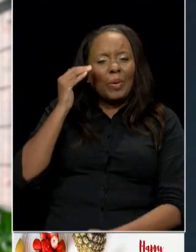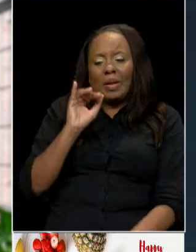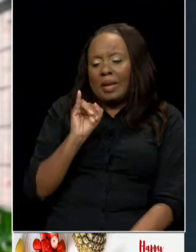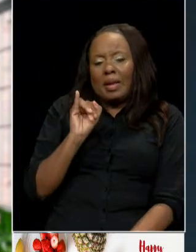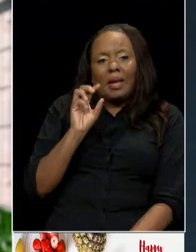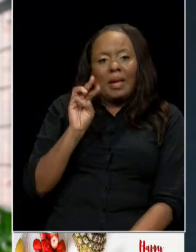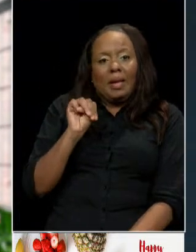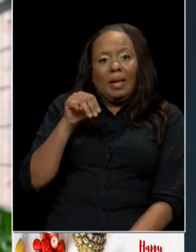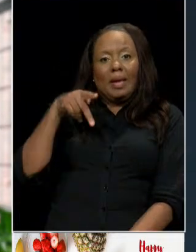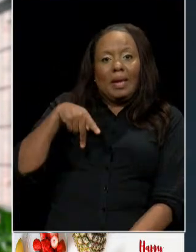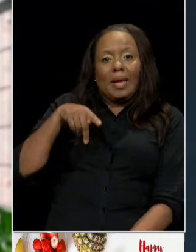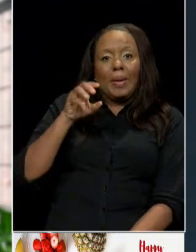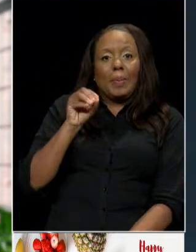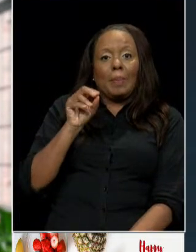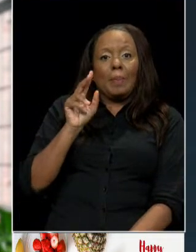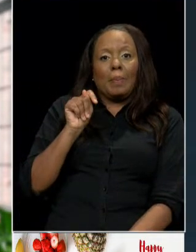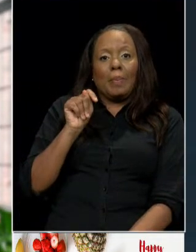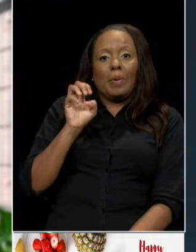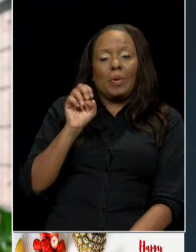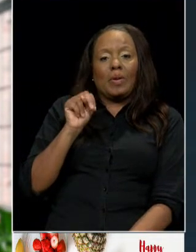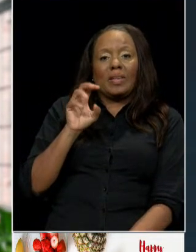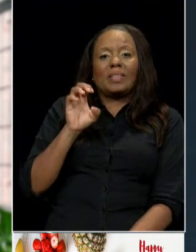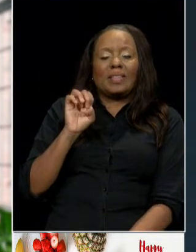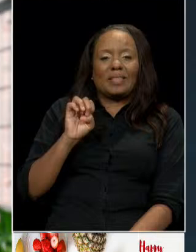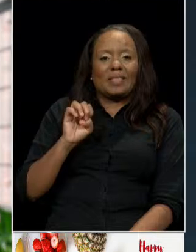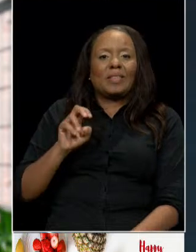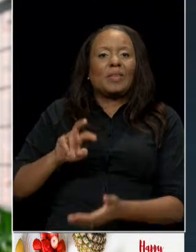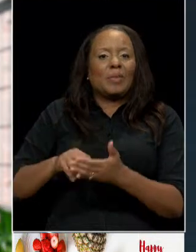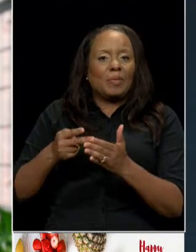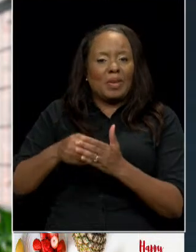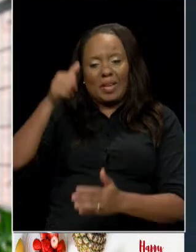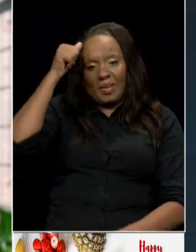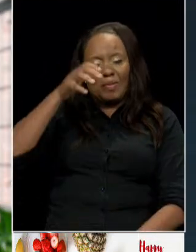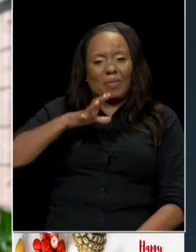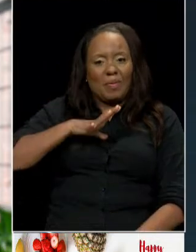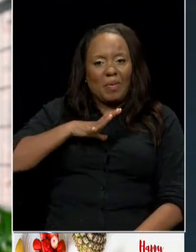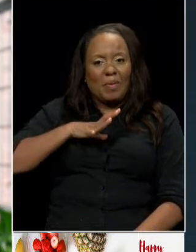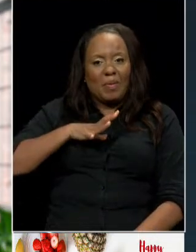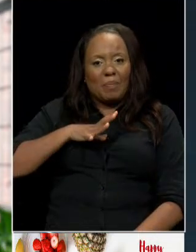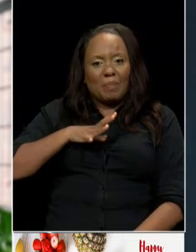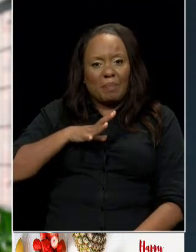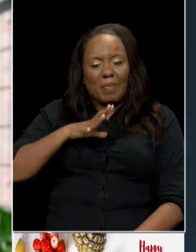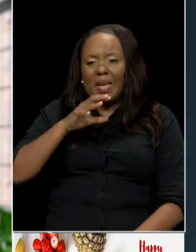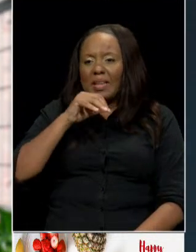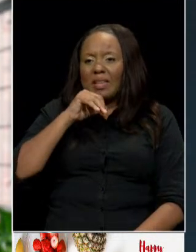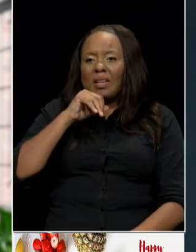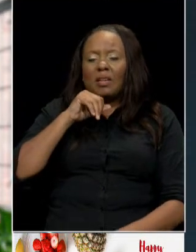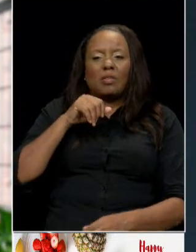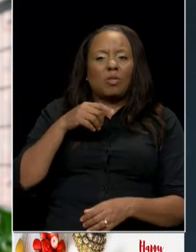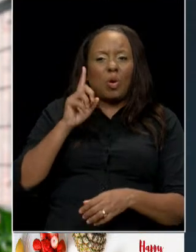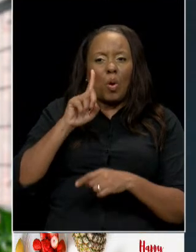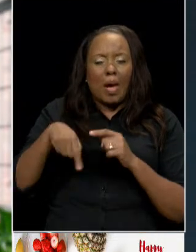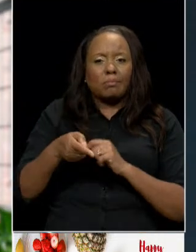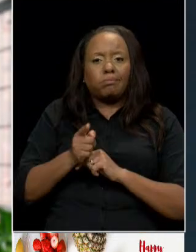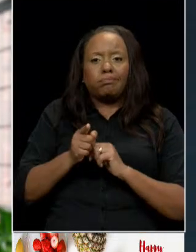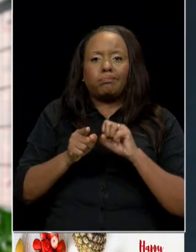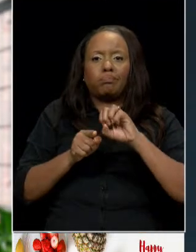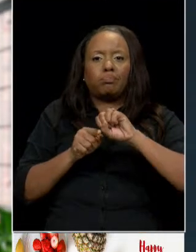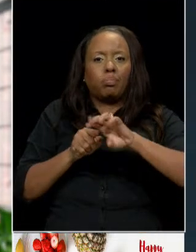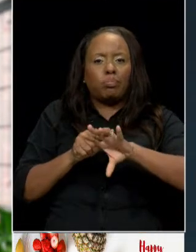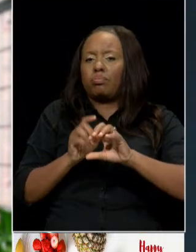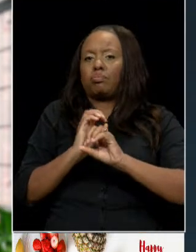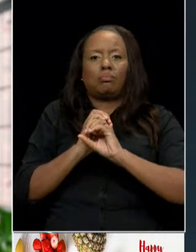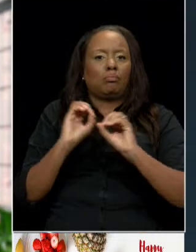against that background, we have some specialists with us this evening. To deal with the issues related to amputations, we